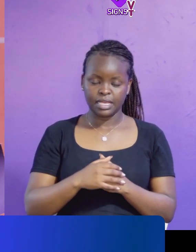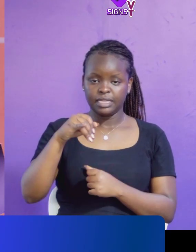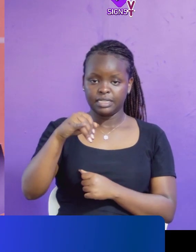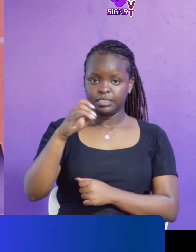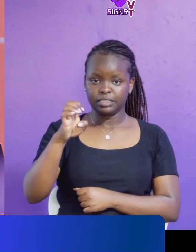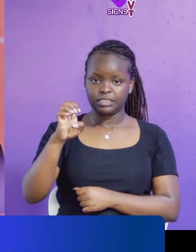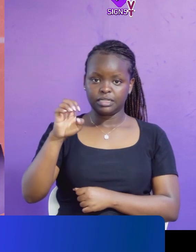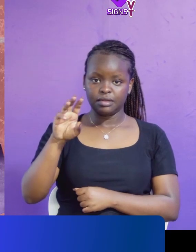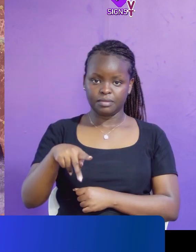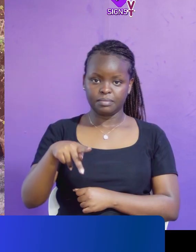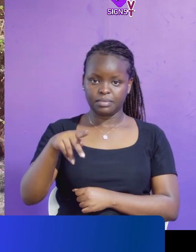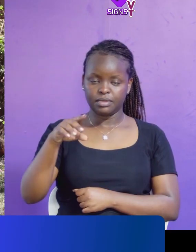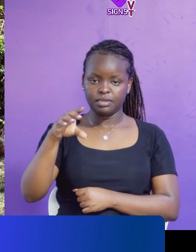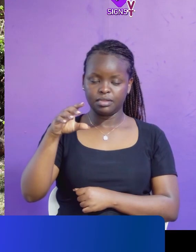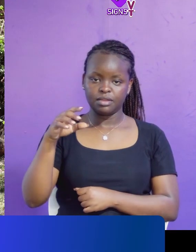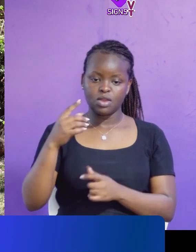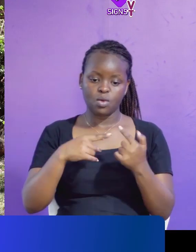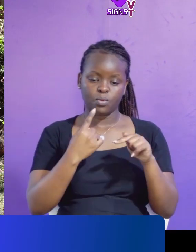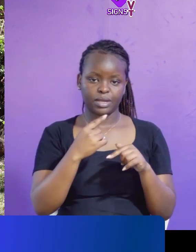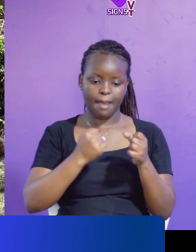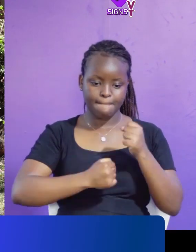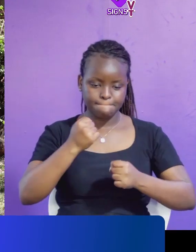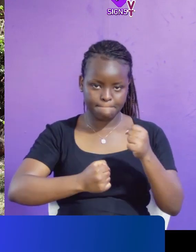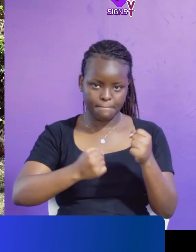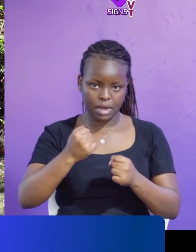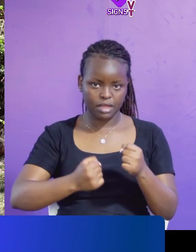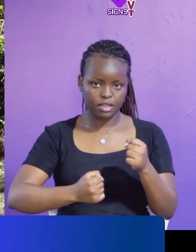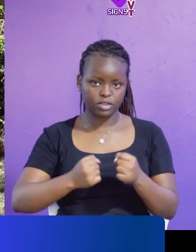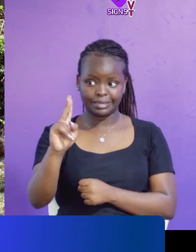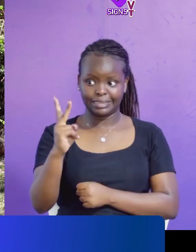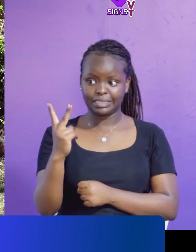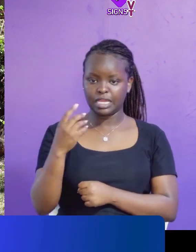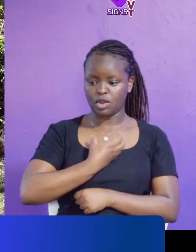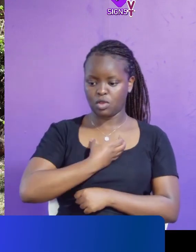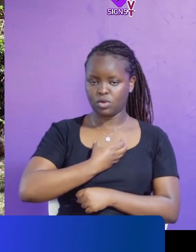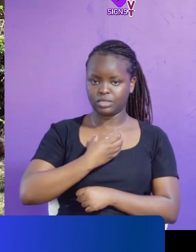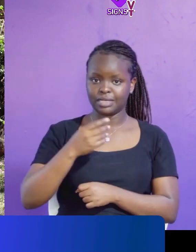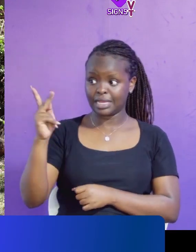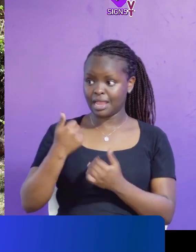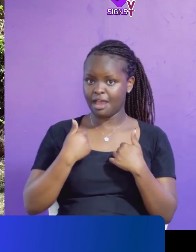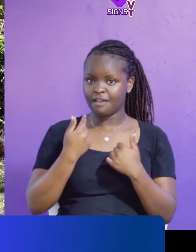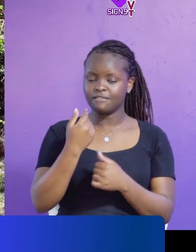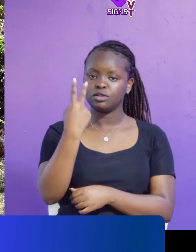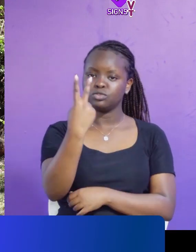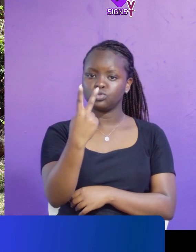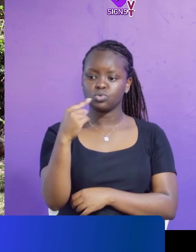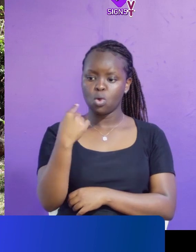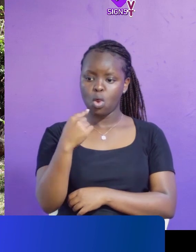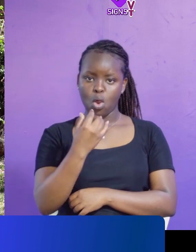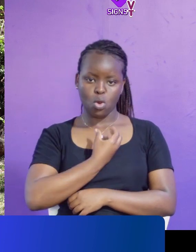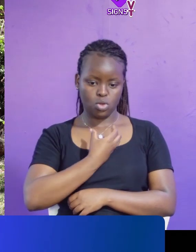marathon, securing the second Kenyan gold. Now Kenya has 2 golds, 0 silver and